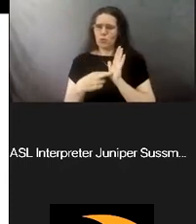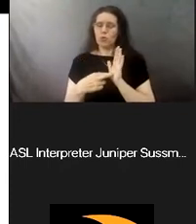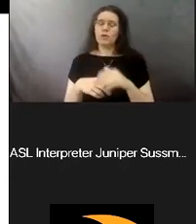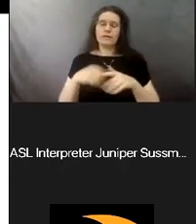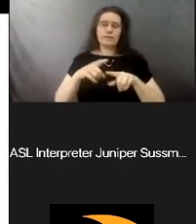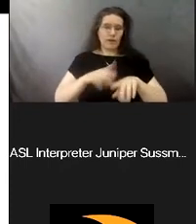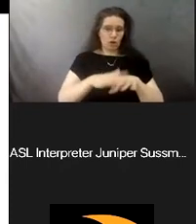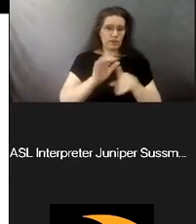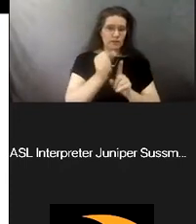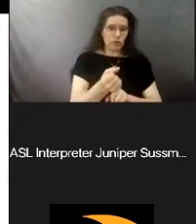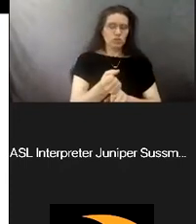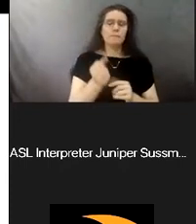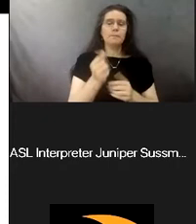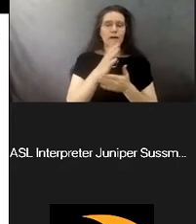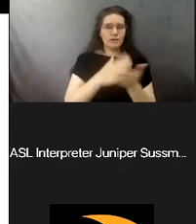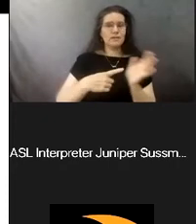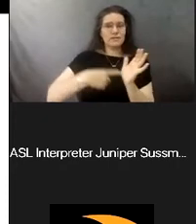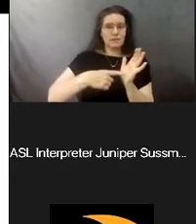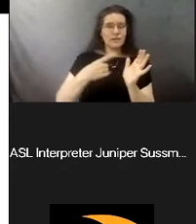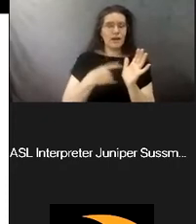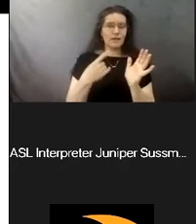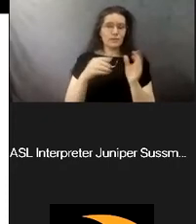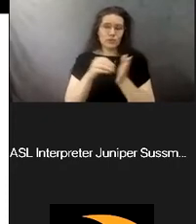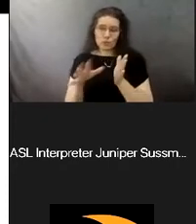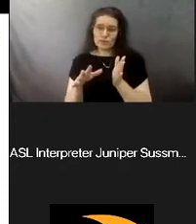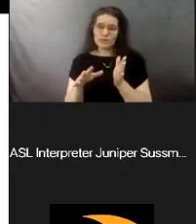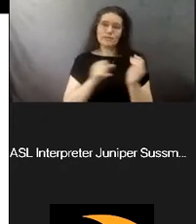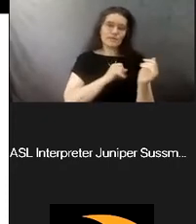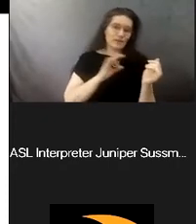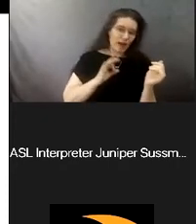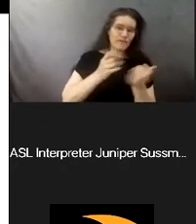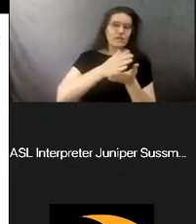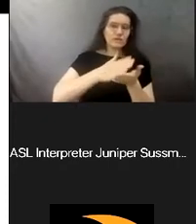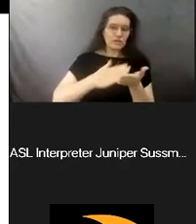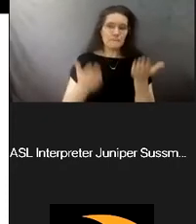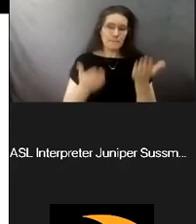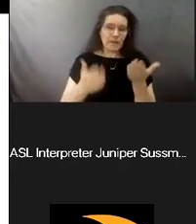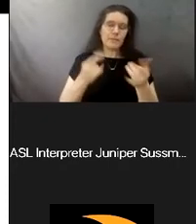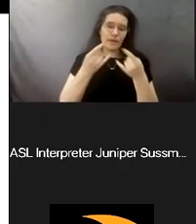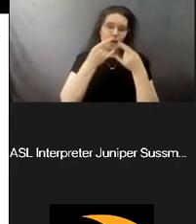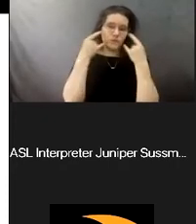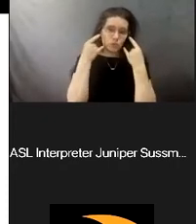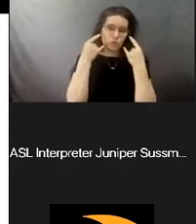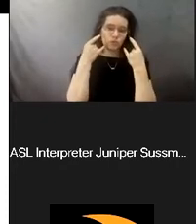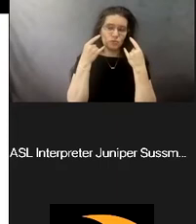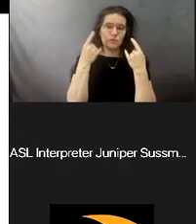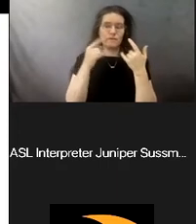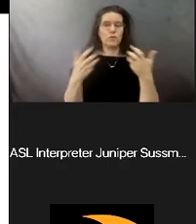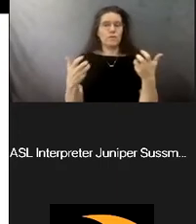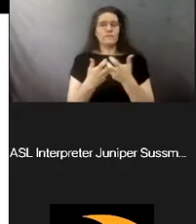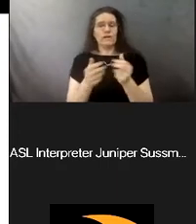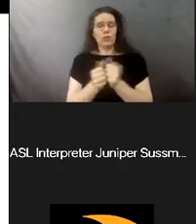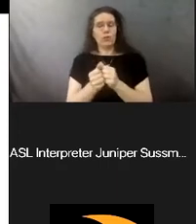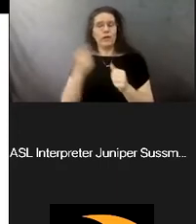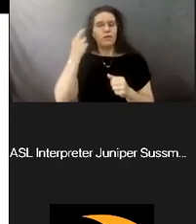of masking of students and staff may be necessary as a reasonable modification. It's really important to